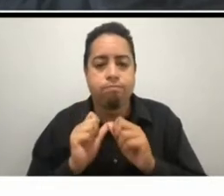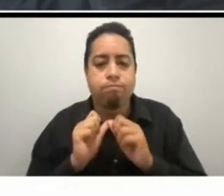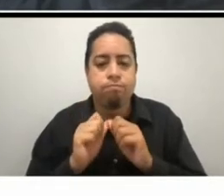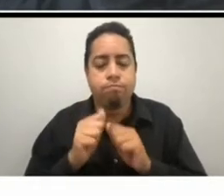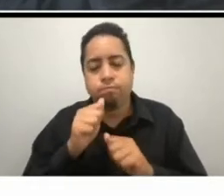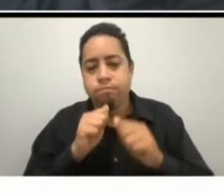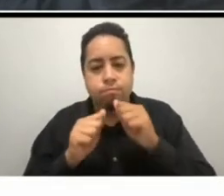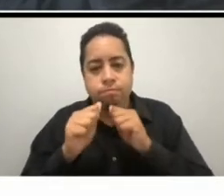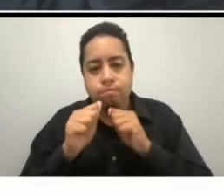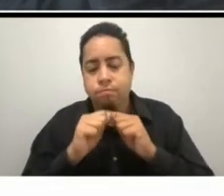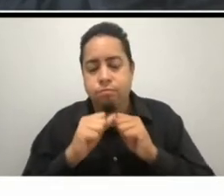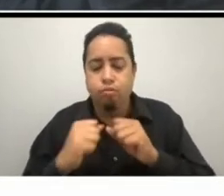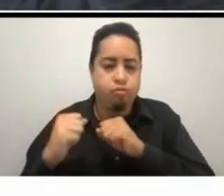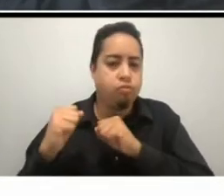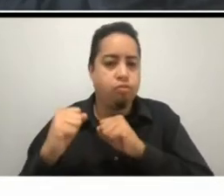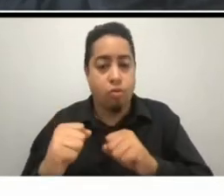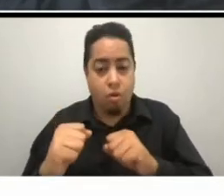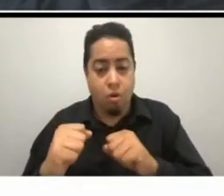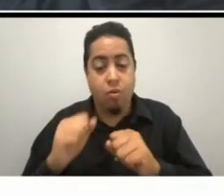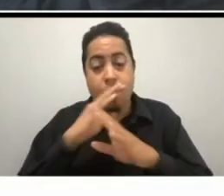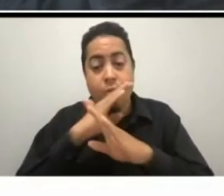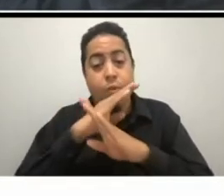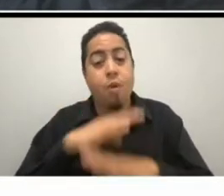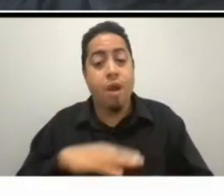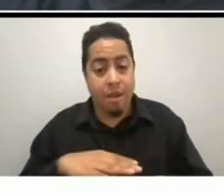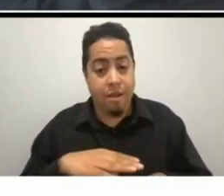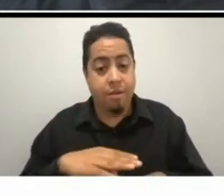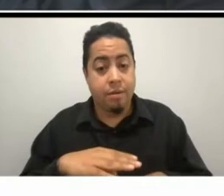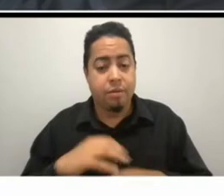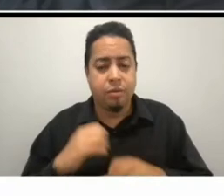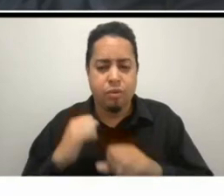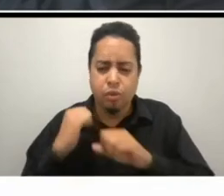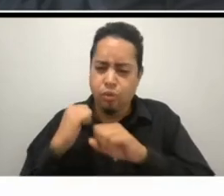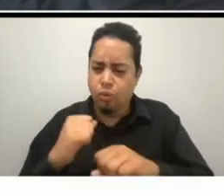very strong, quiet, very strong woman.